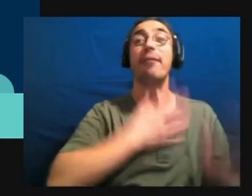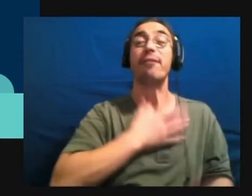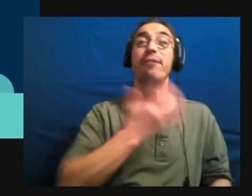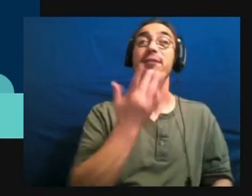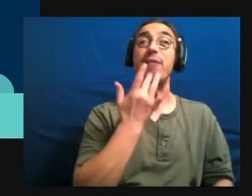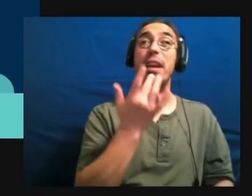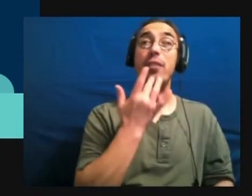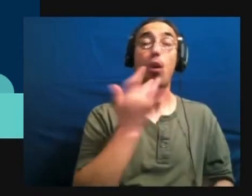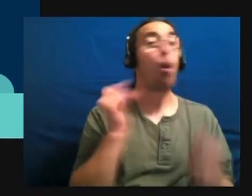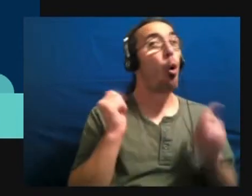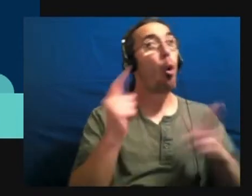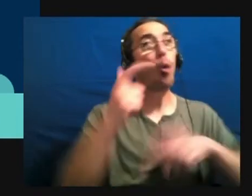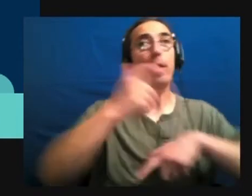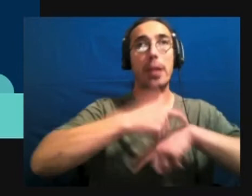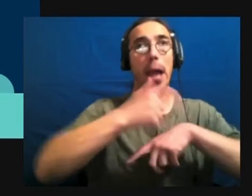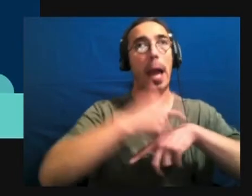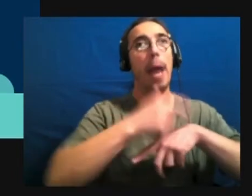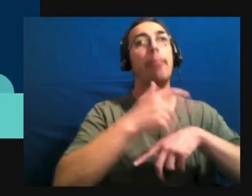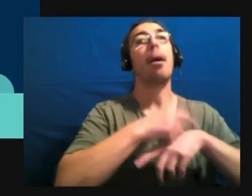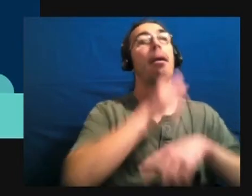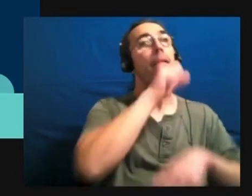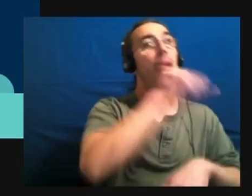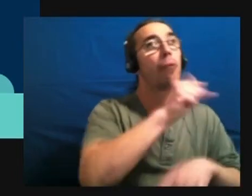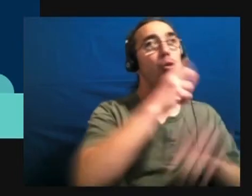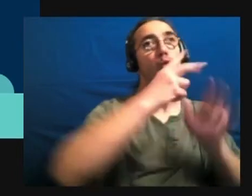time in writing. But I just,